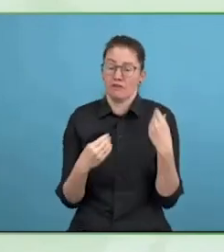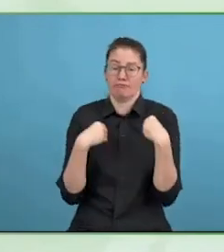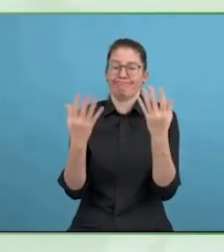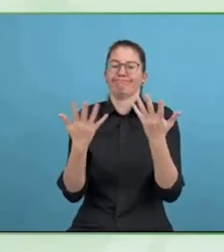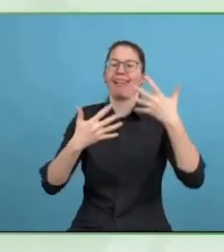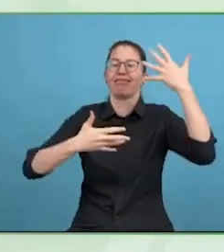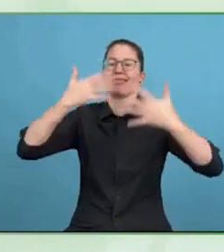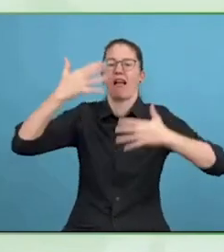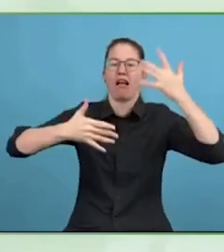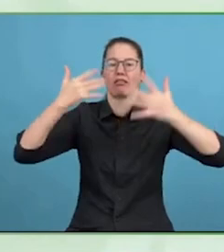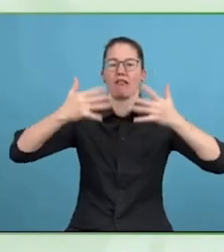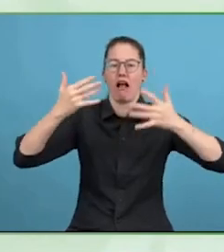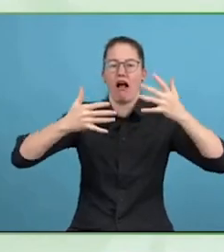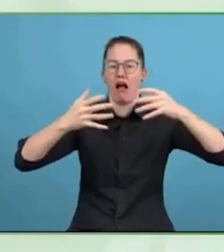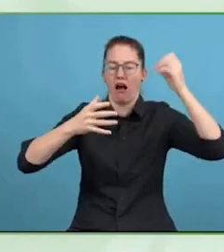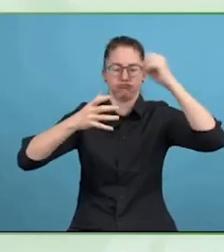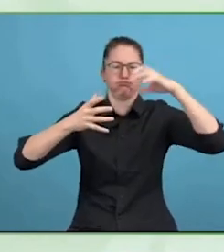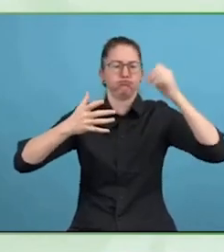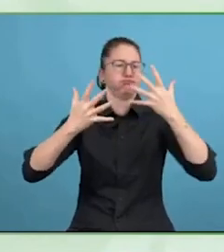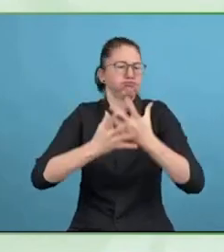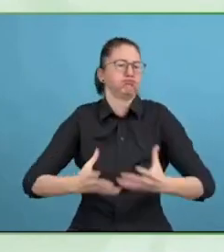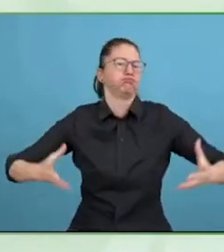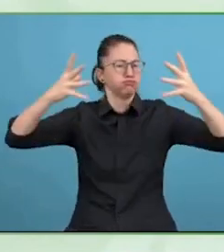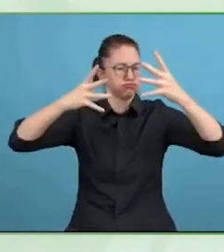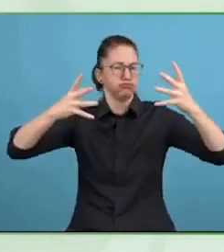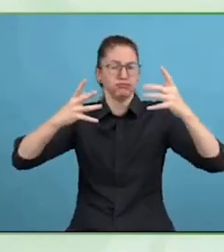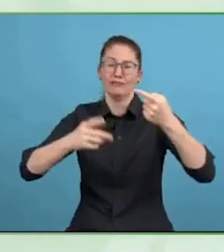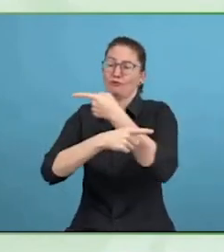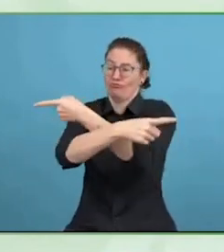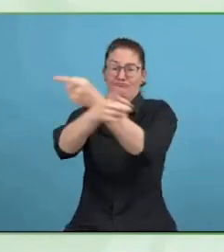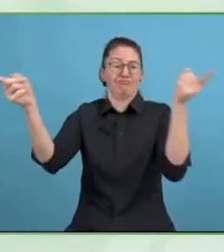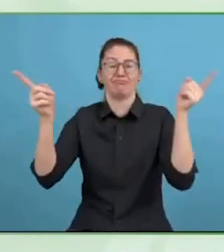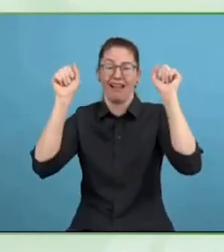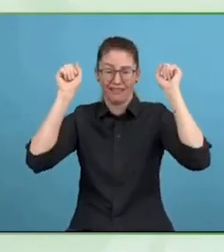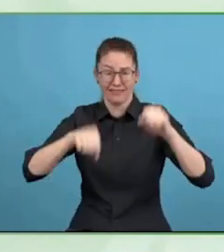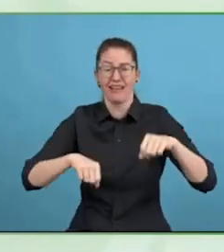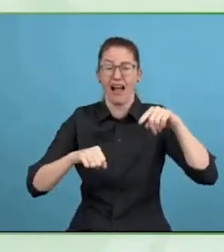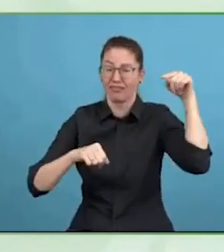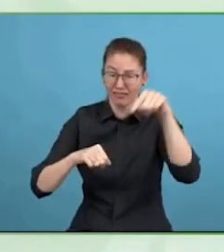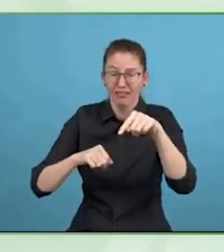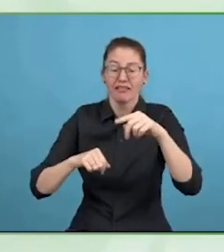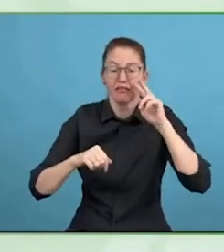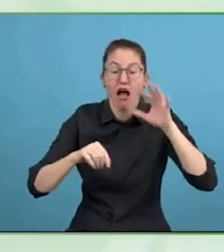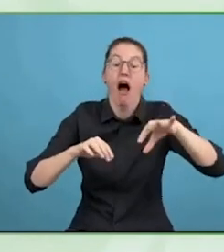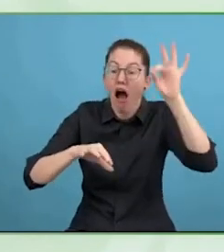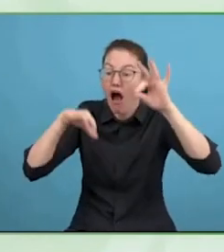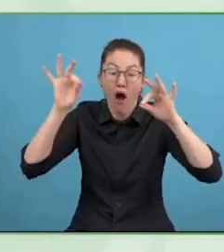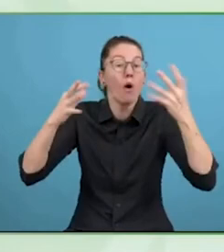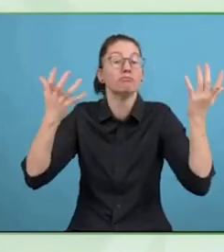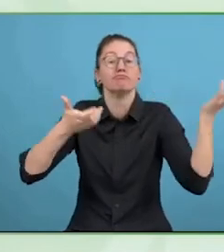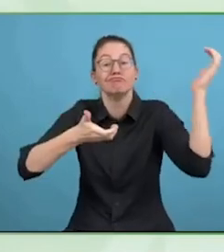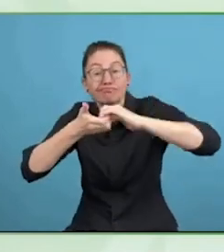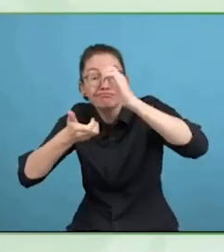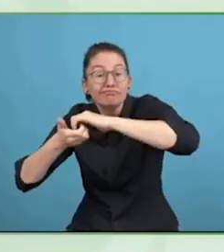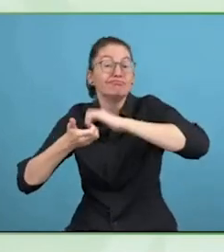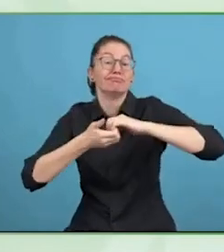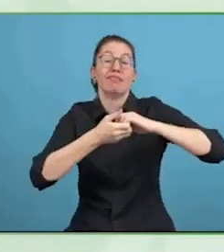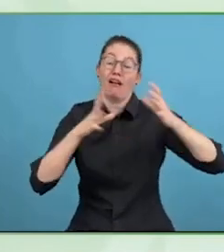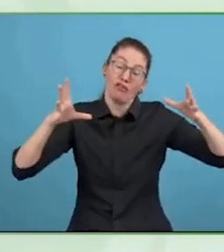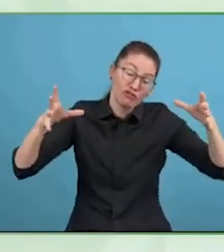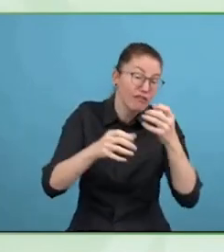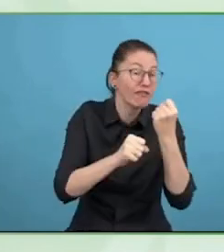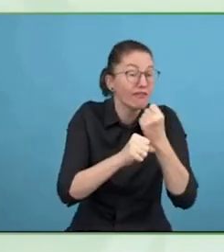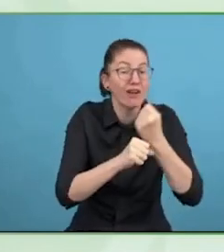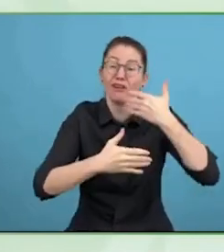checklists on how to organize an inclusive meeting, how to budget for it. You can find 30 recommendations, what